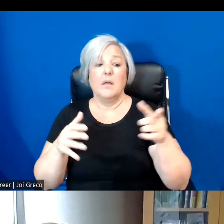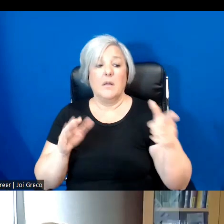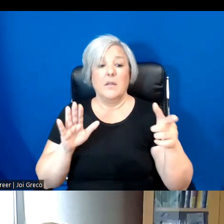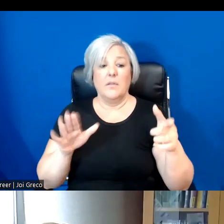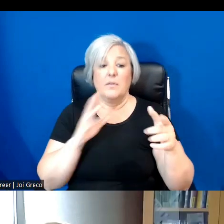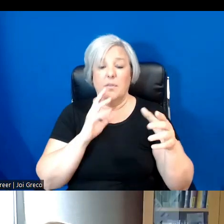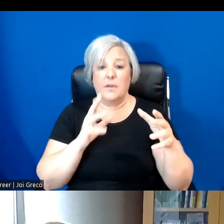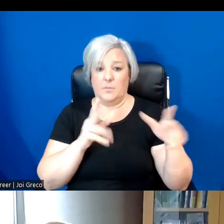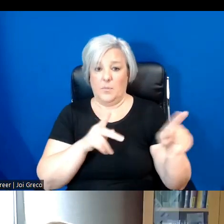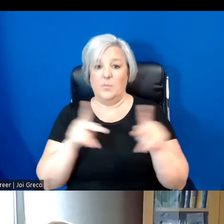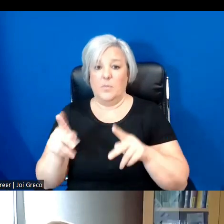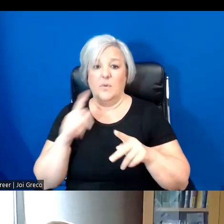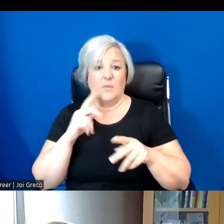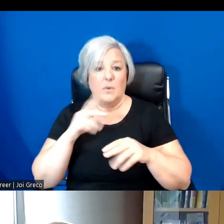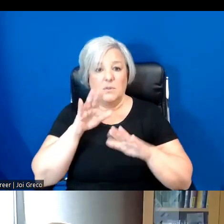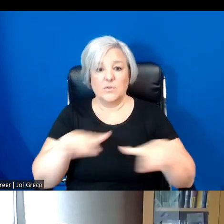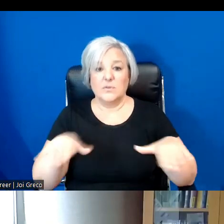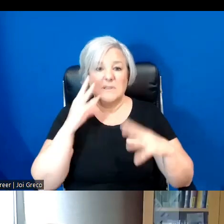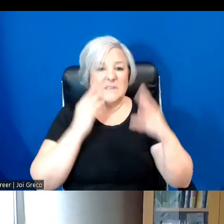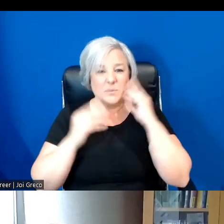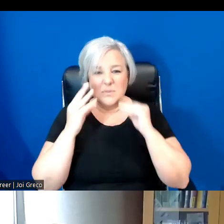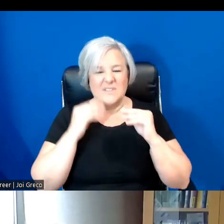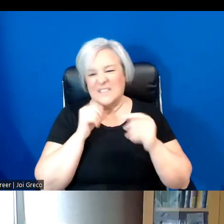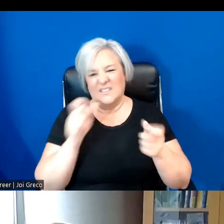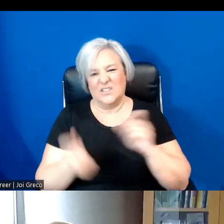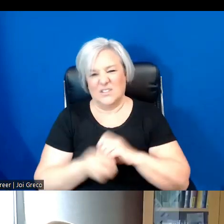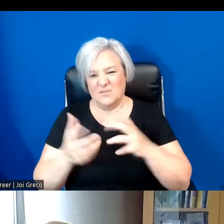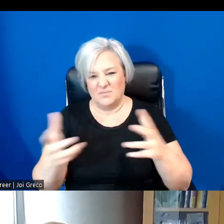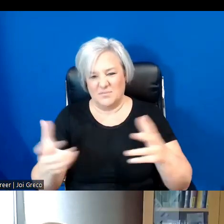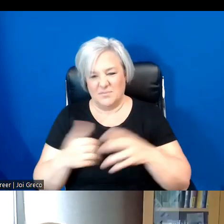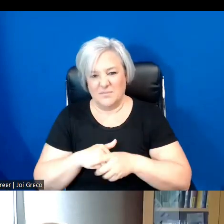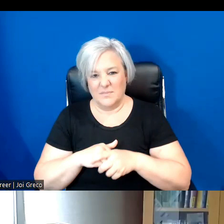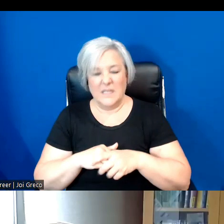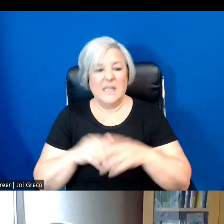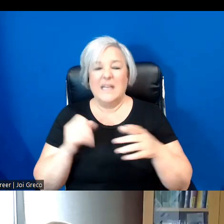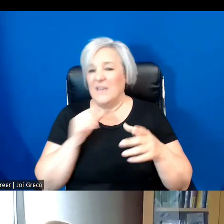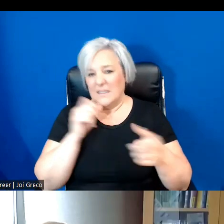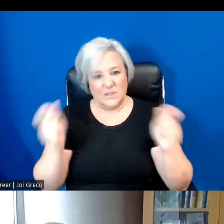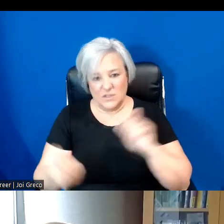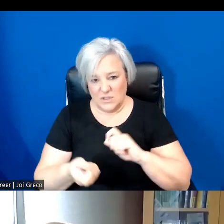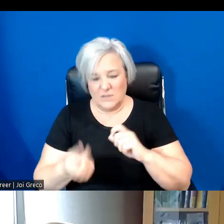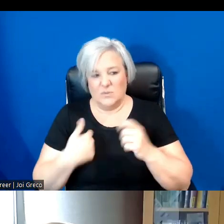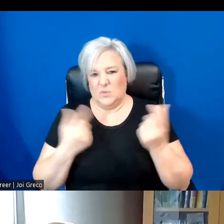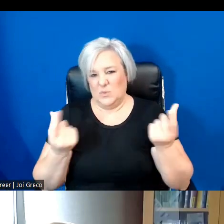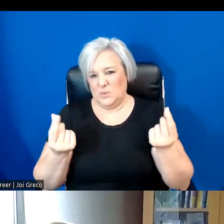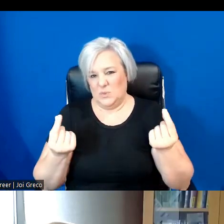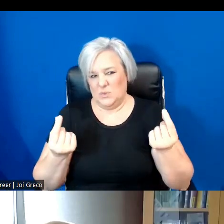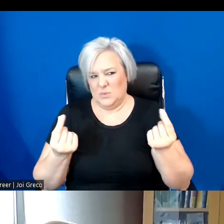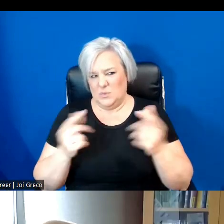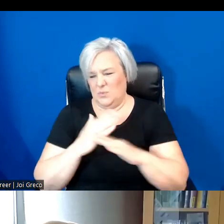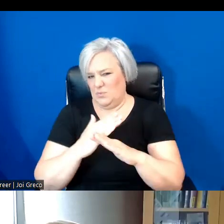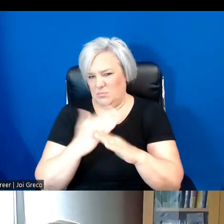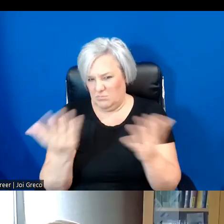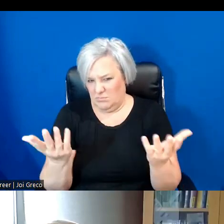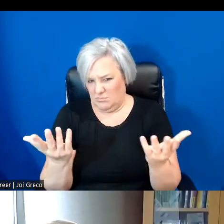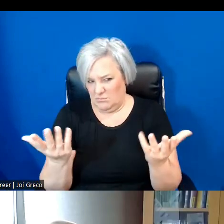proportion of kids that are experiencing an allegation of harm hasn't changed much. And so if it hasn't changed much, what are we doing for prevention is we